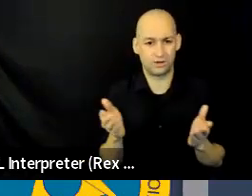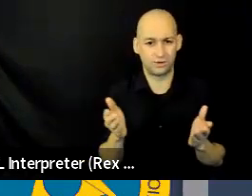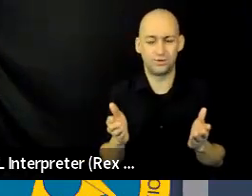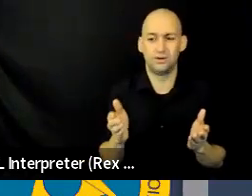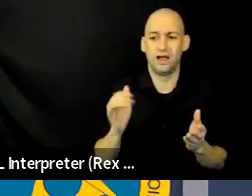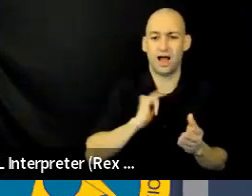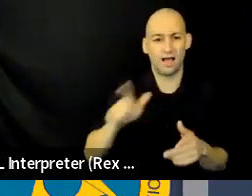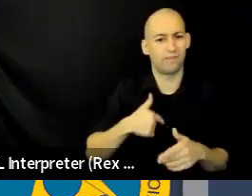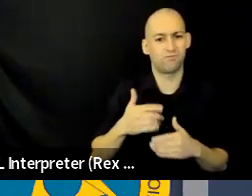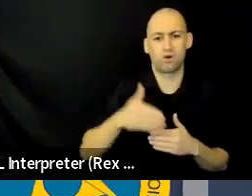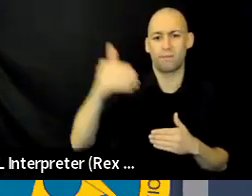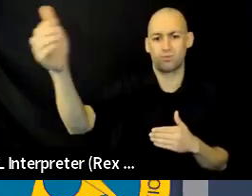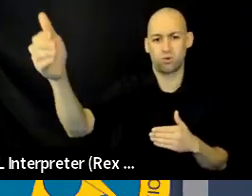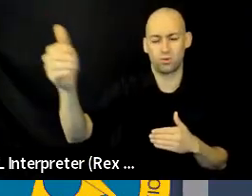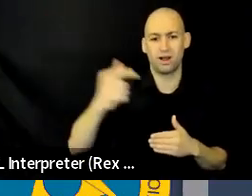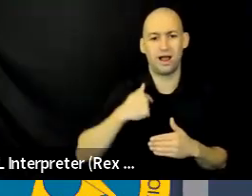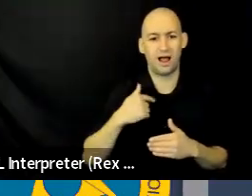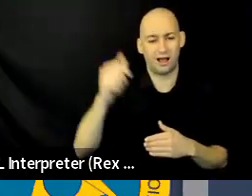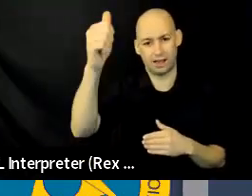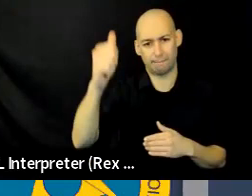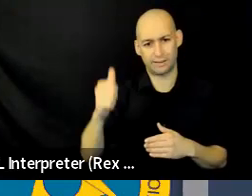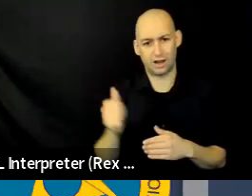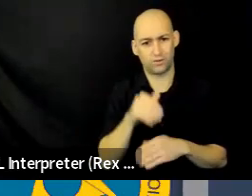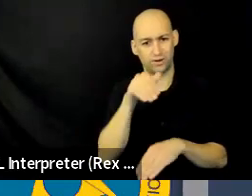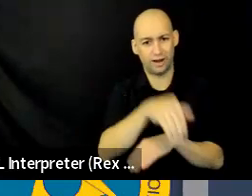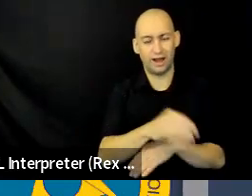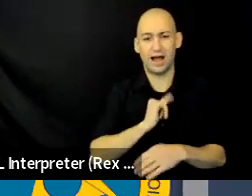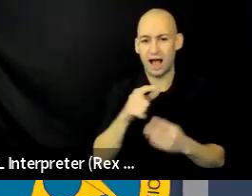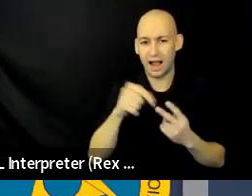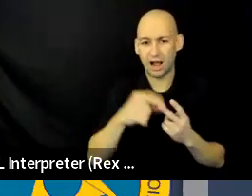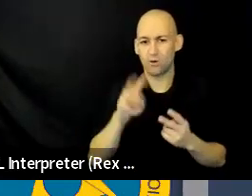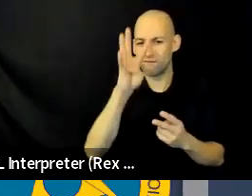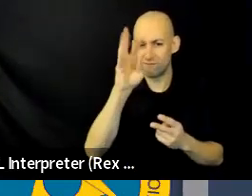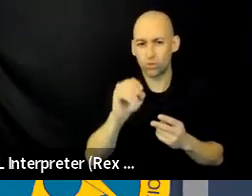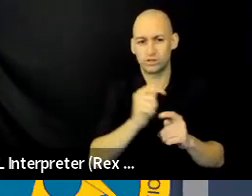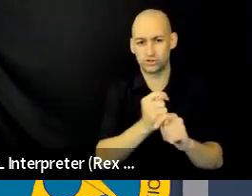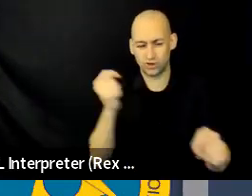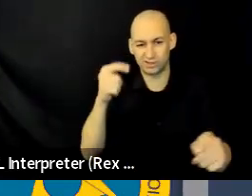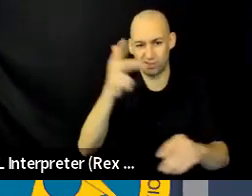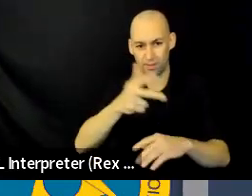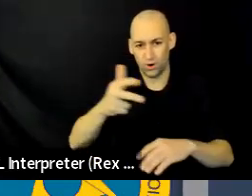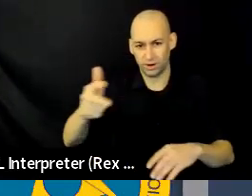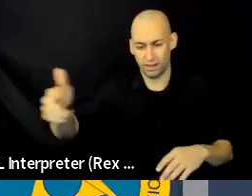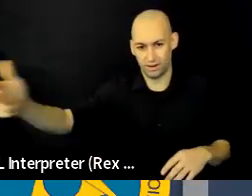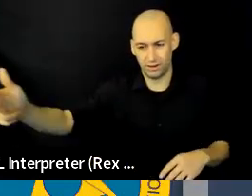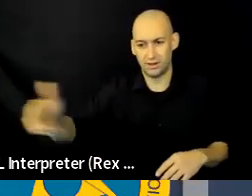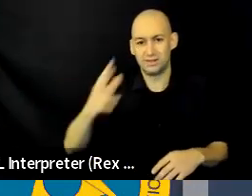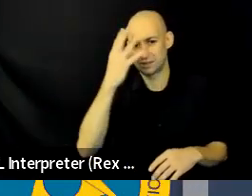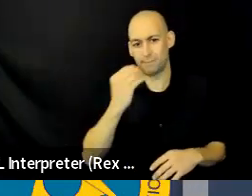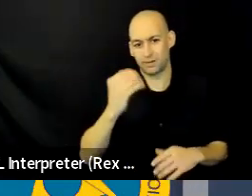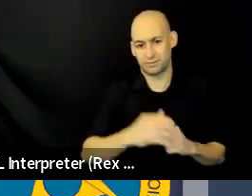say, I live right up the road from it, and I've came down here at night and I've counted up to 40 trucks in that parking lot that were